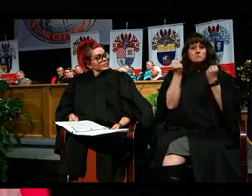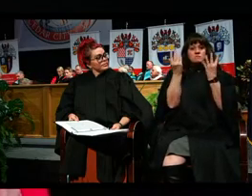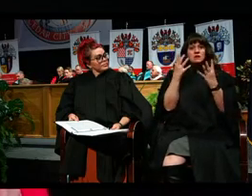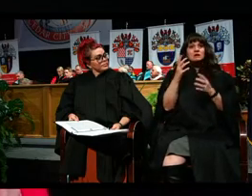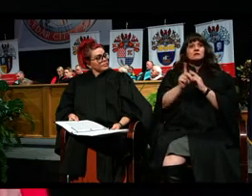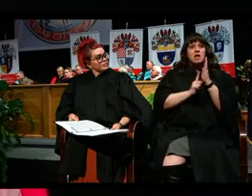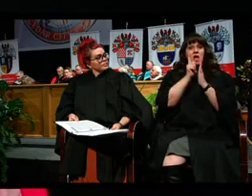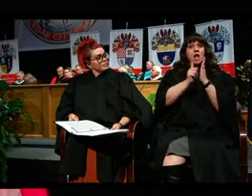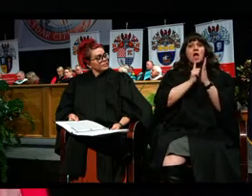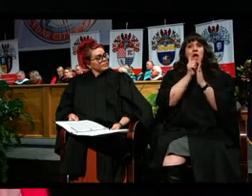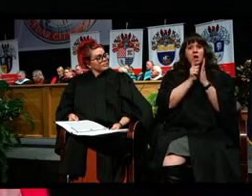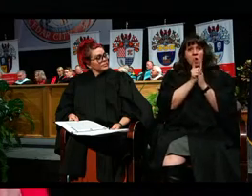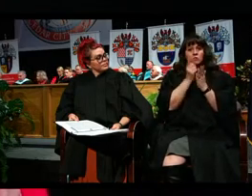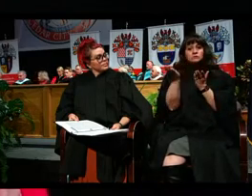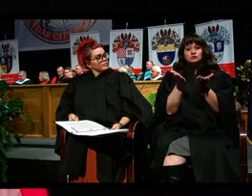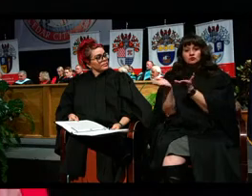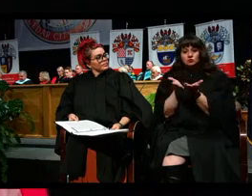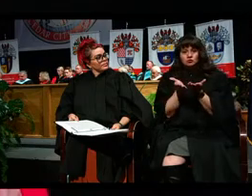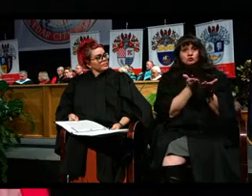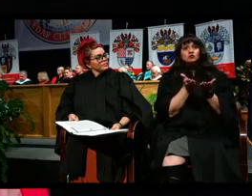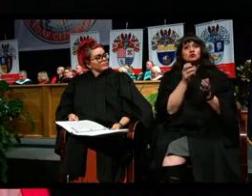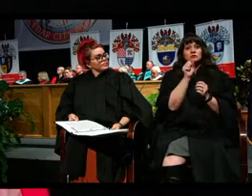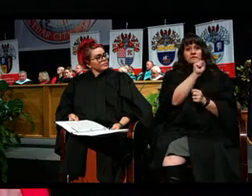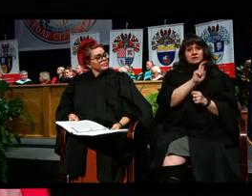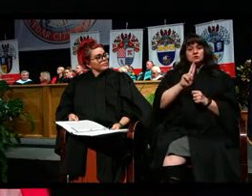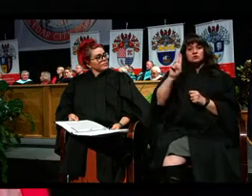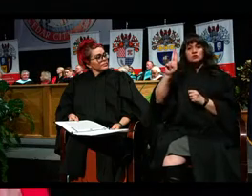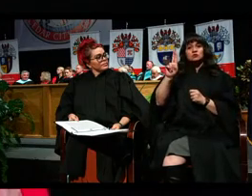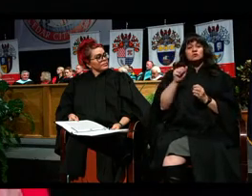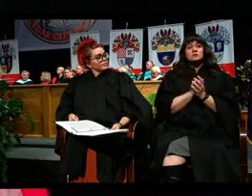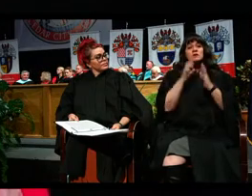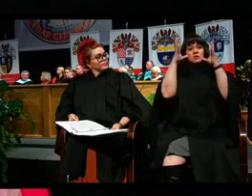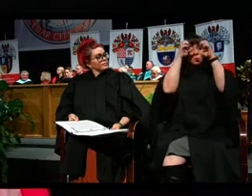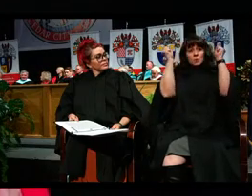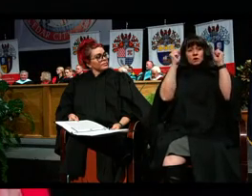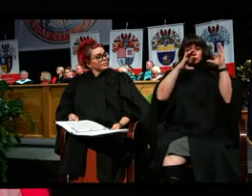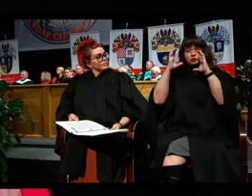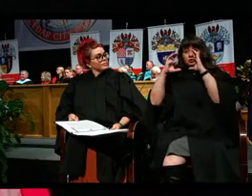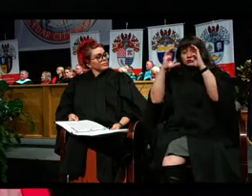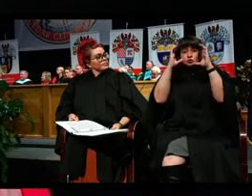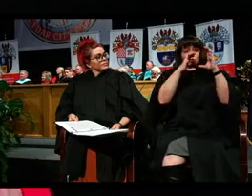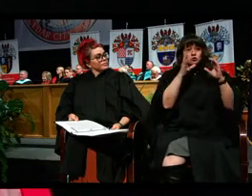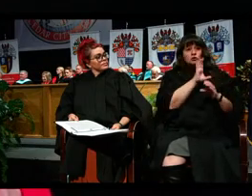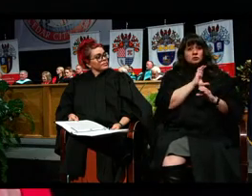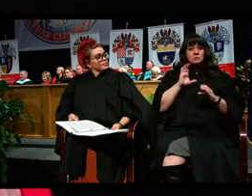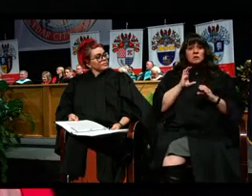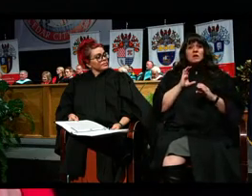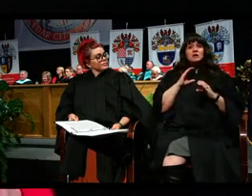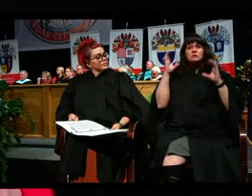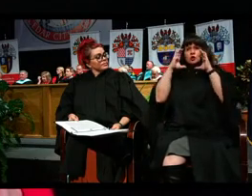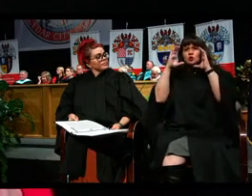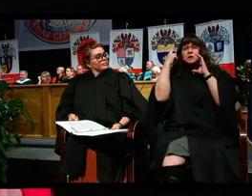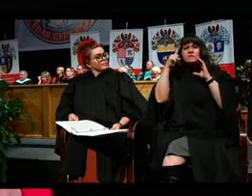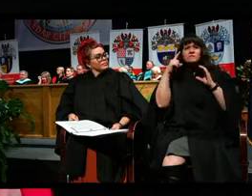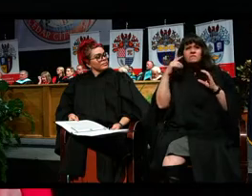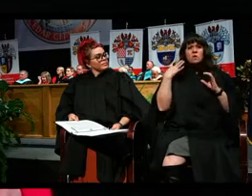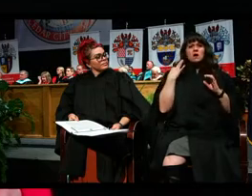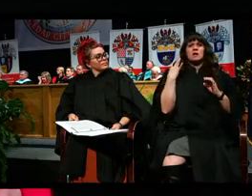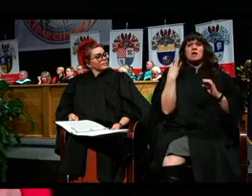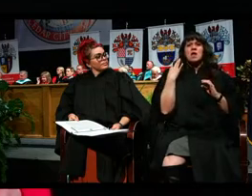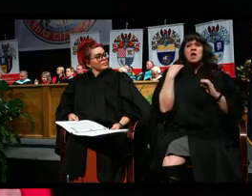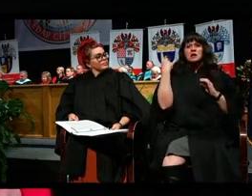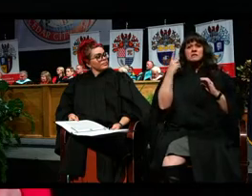SUU was served well by their efforts. The Presidential Search Committee was looking for a candidate that would be committed